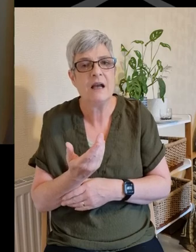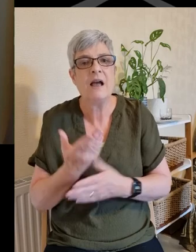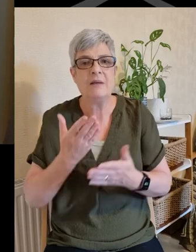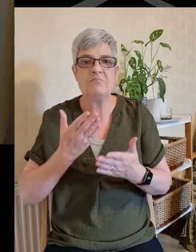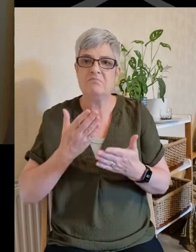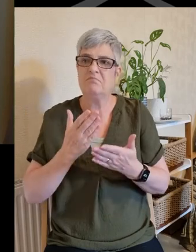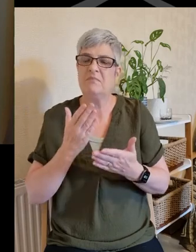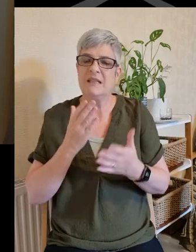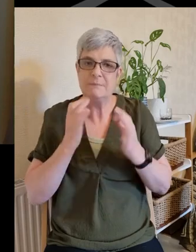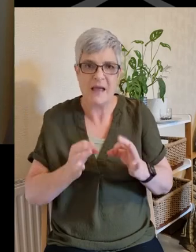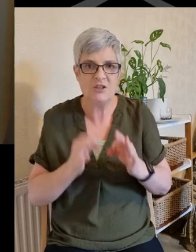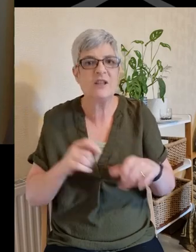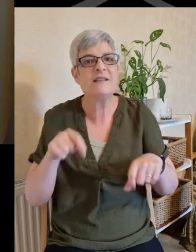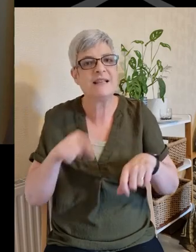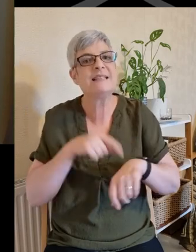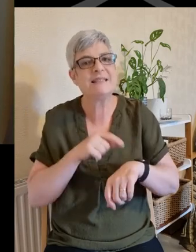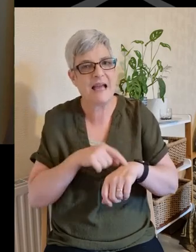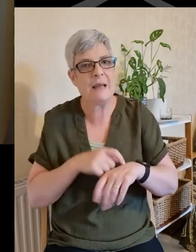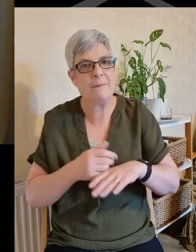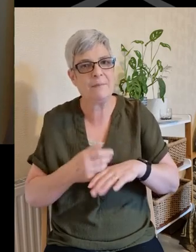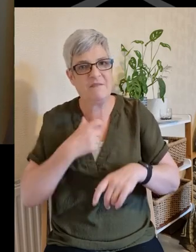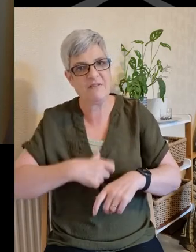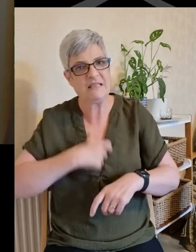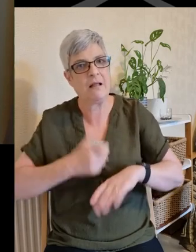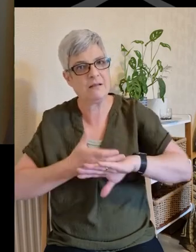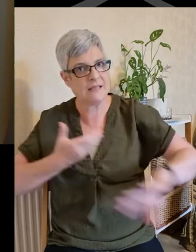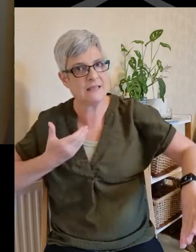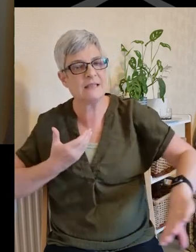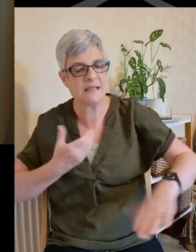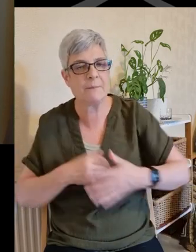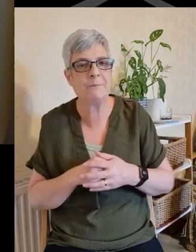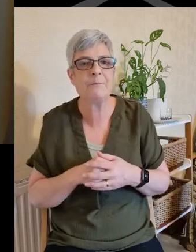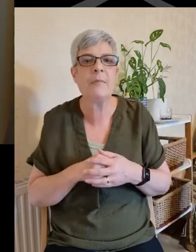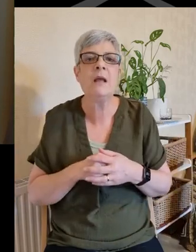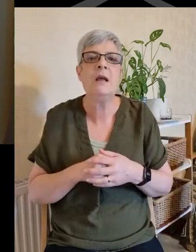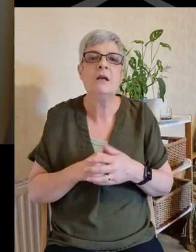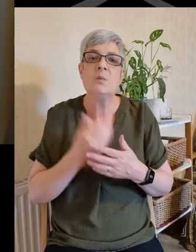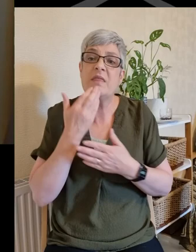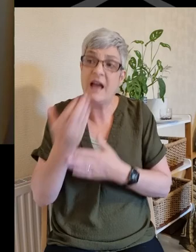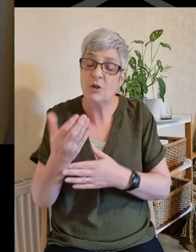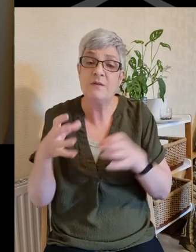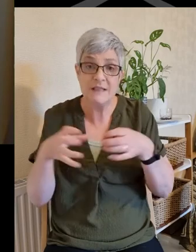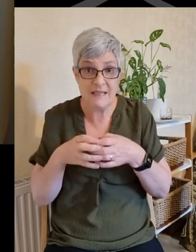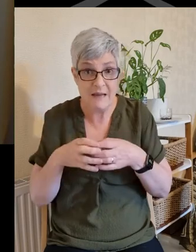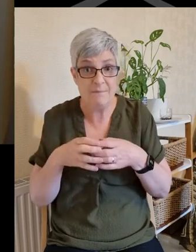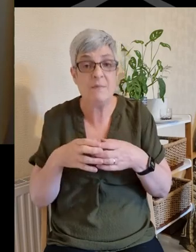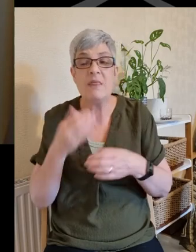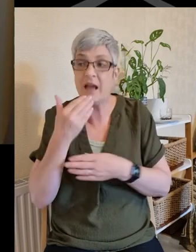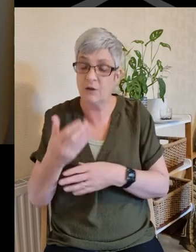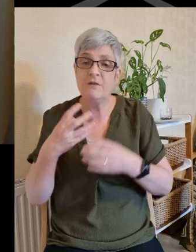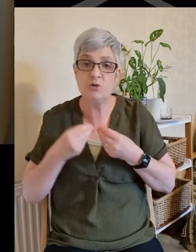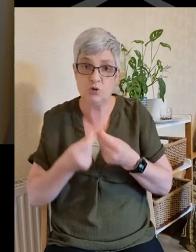separation. So thank you for this team and this resource. Help